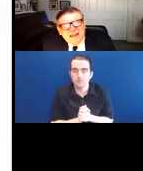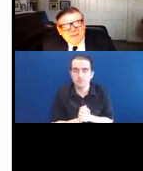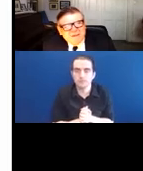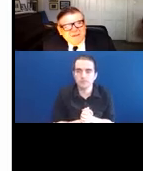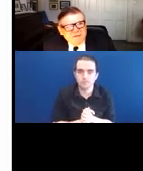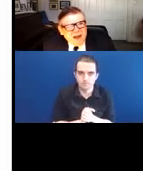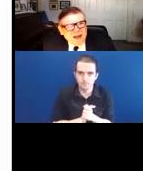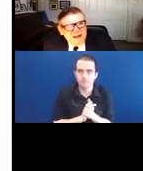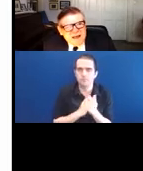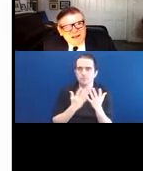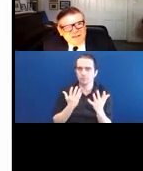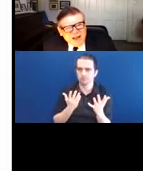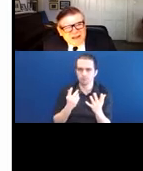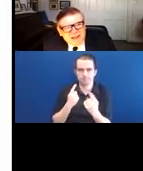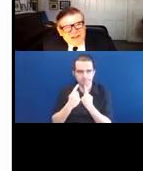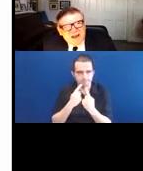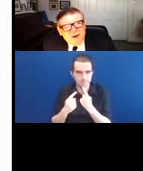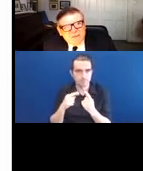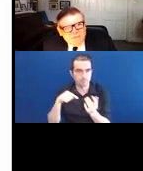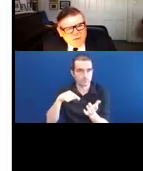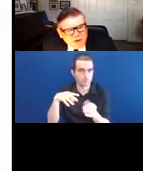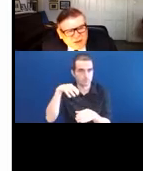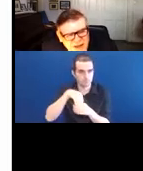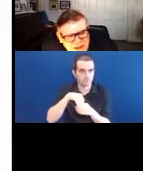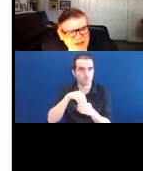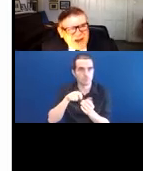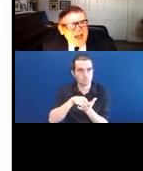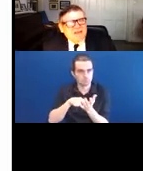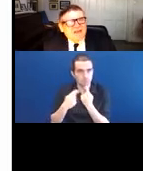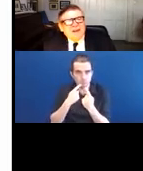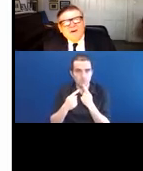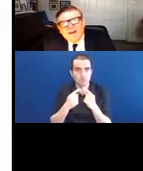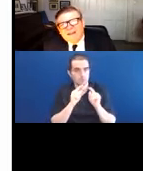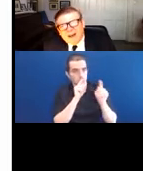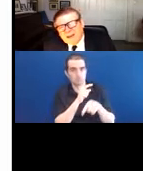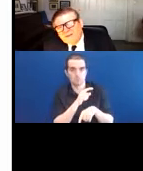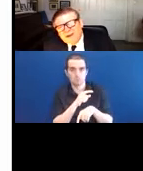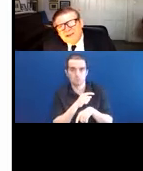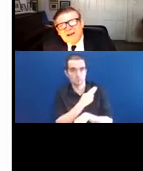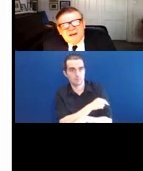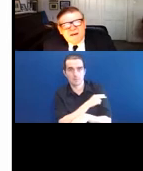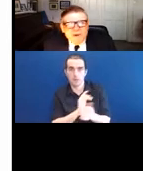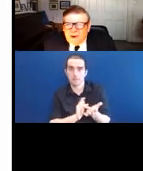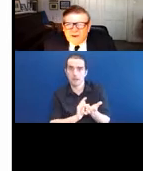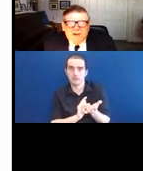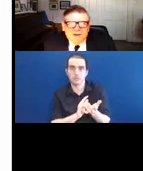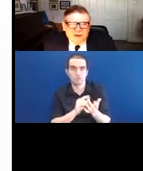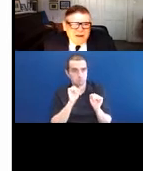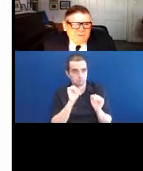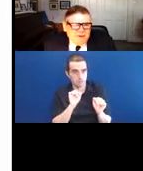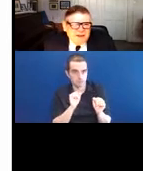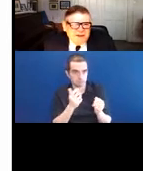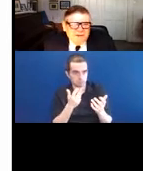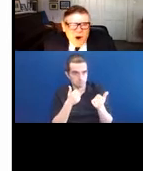right assessments for the right devices, orthotics, chairs, and so on is vital for us, but not to